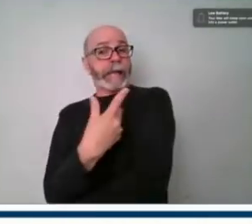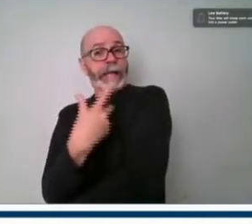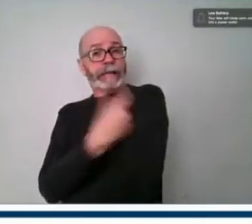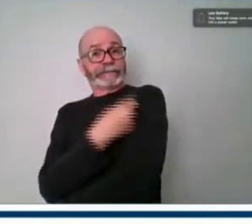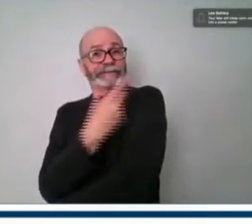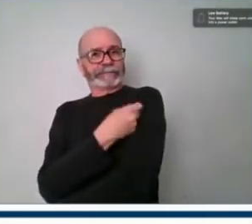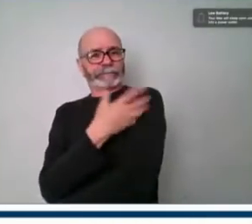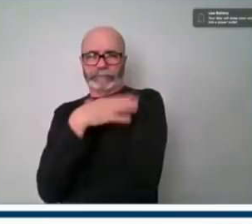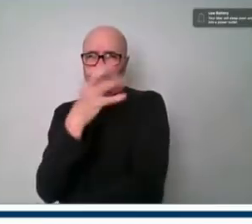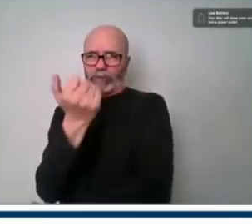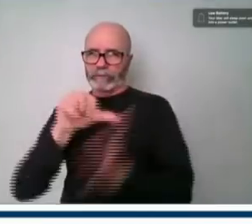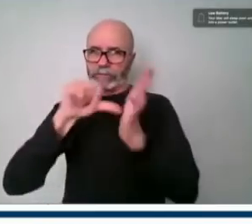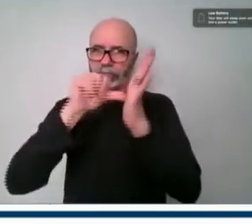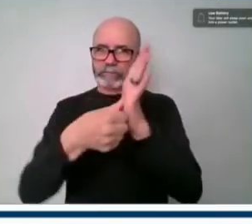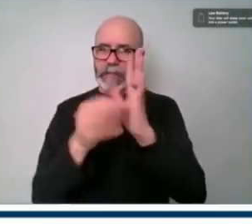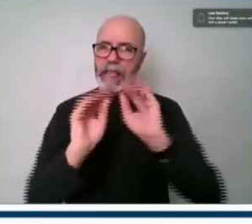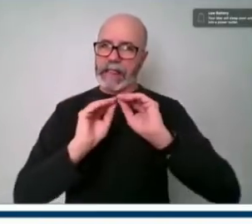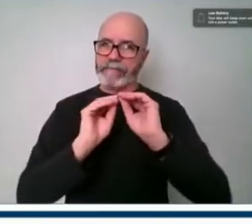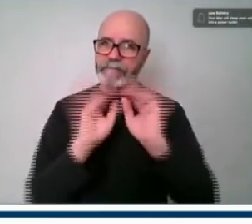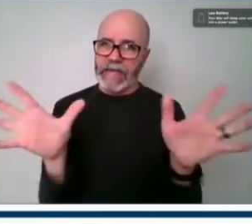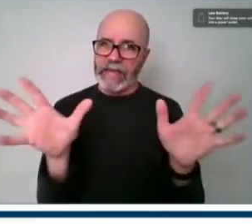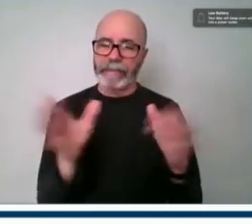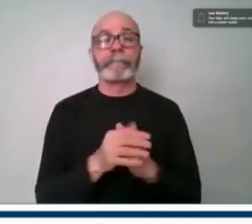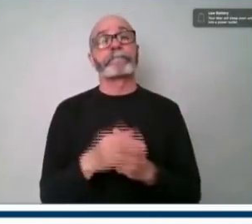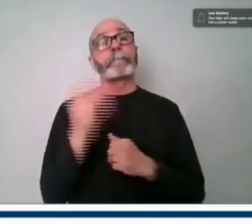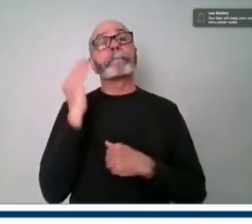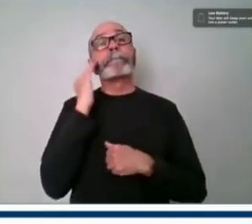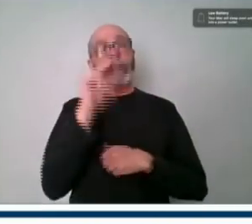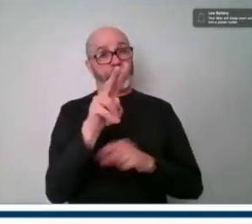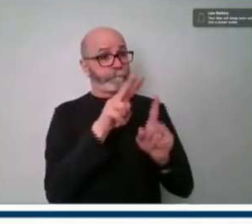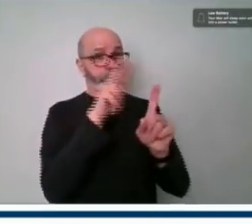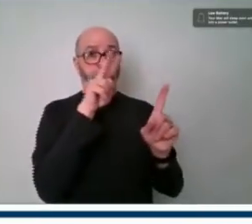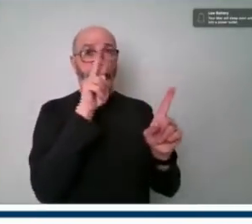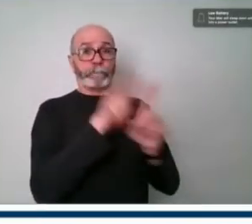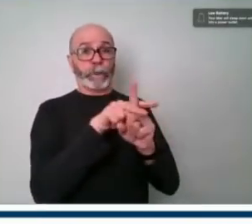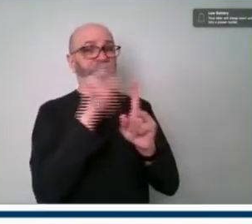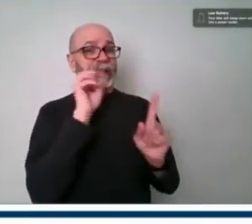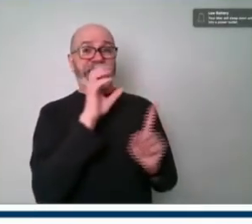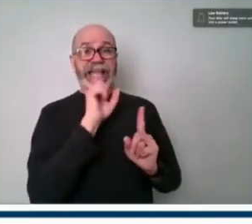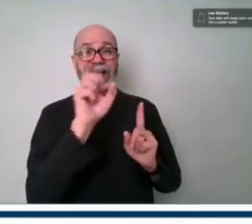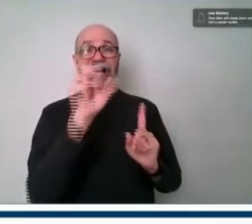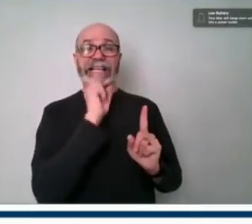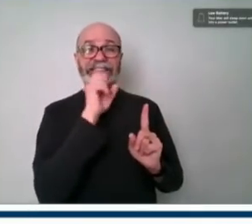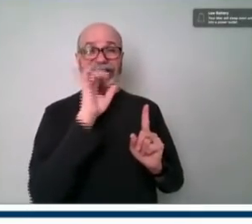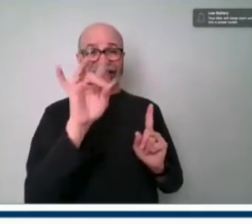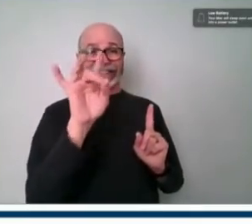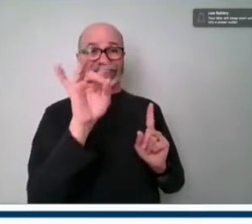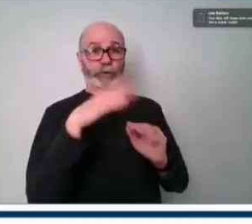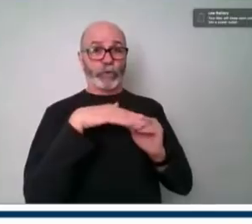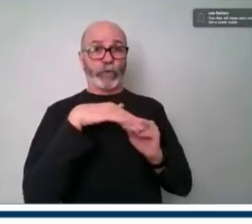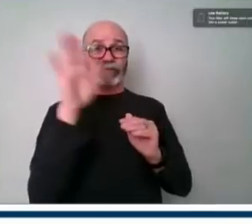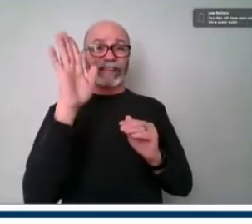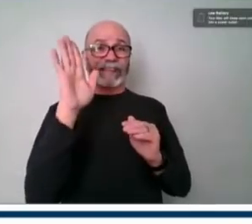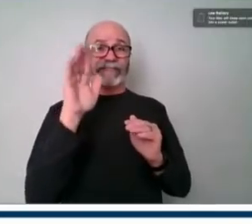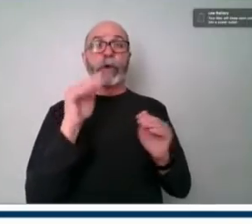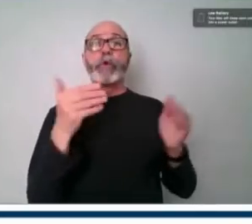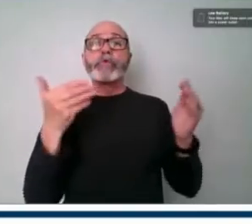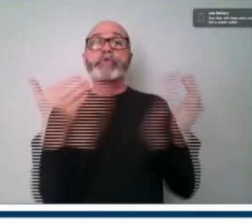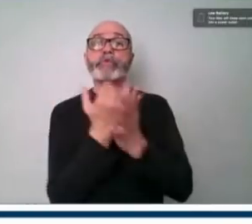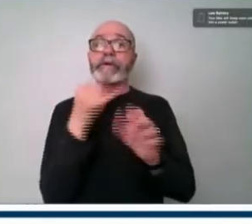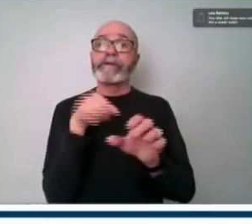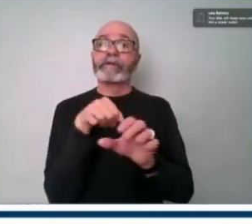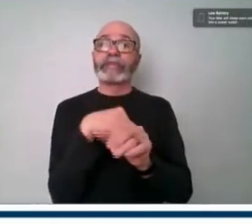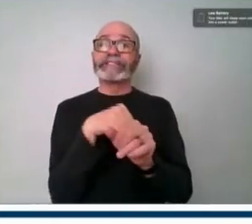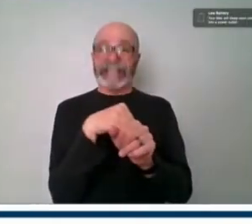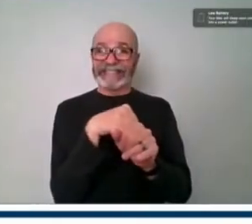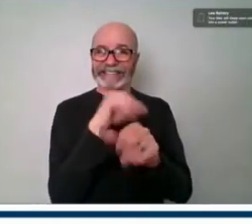moving pieces, the booking day for people over 80 to book at one of the new 15 pharmacies is actually Tuesday. I think I said Monday in my